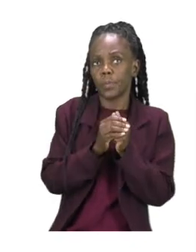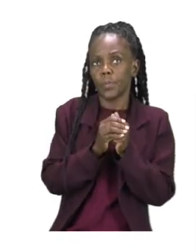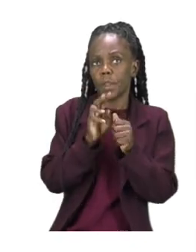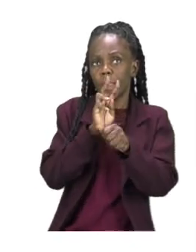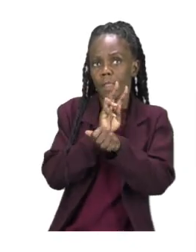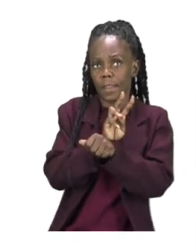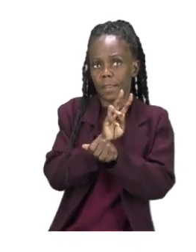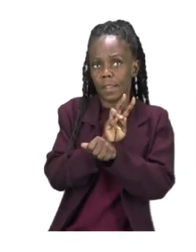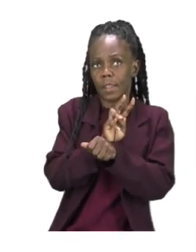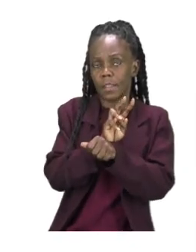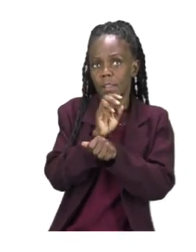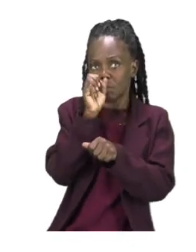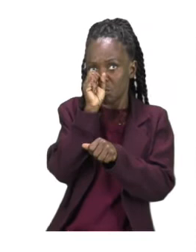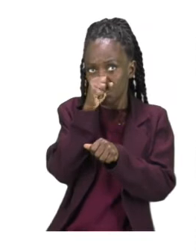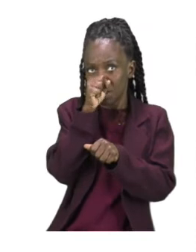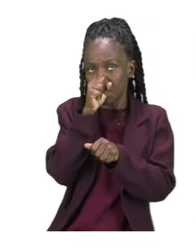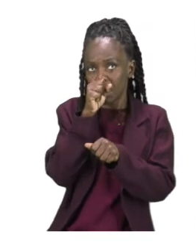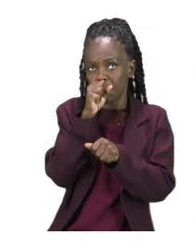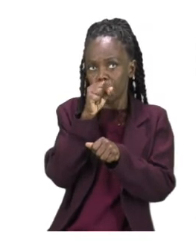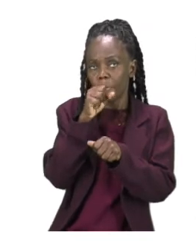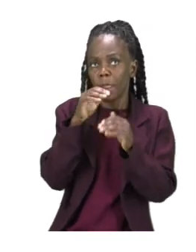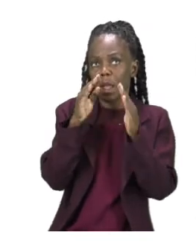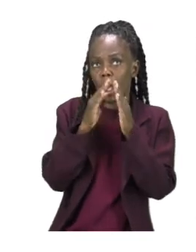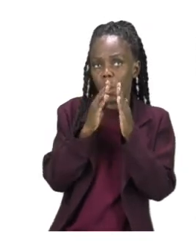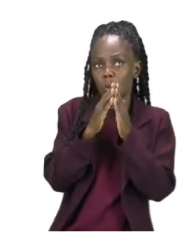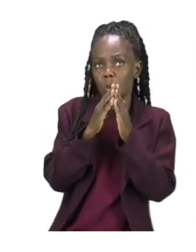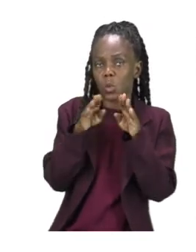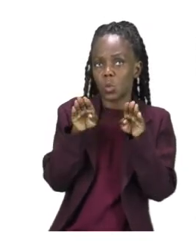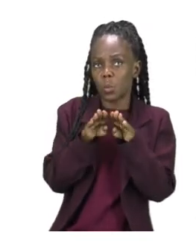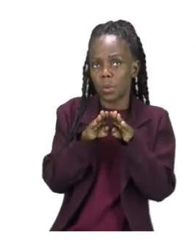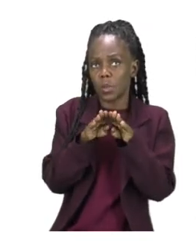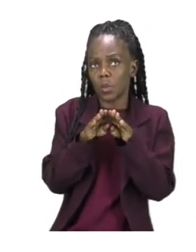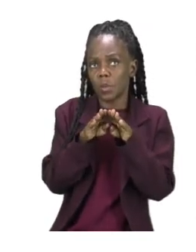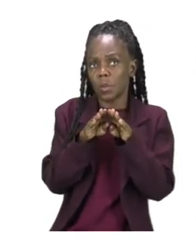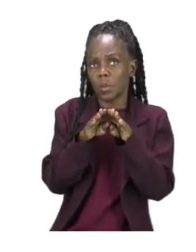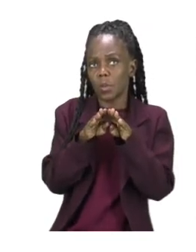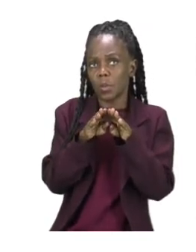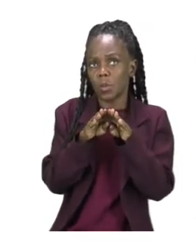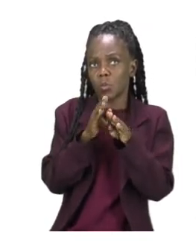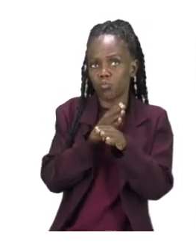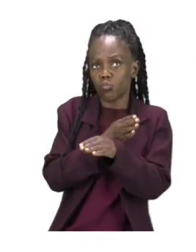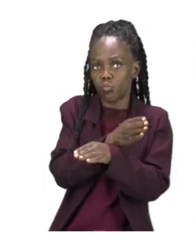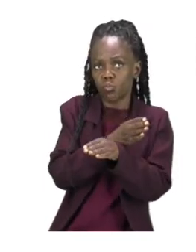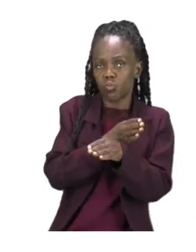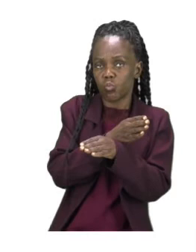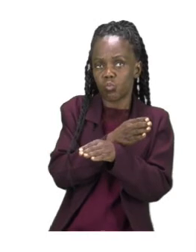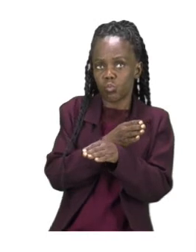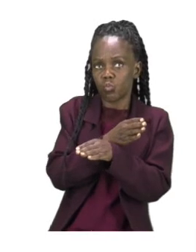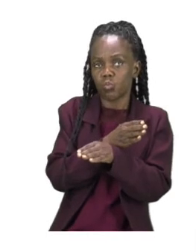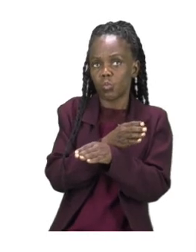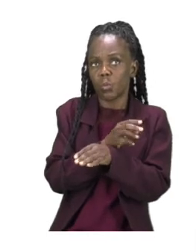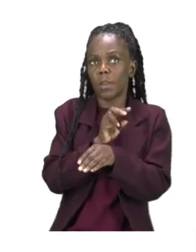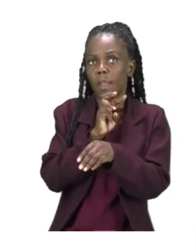wood. And the third little pig decided that he wanted his